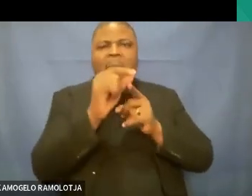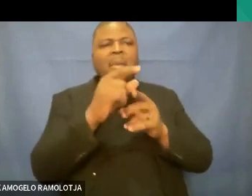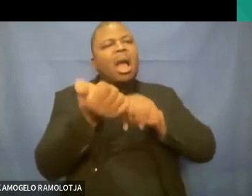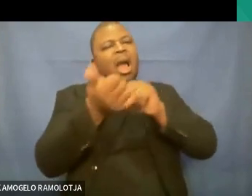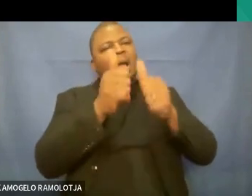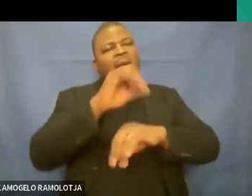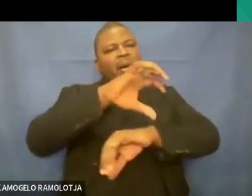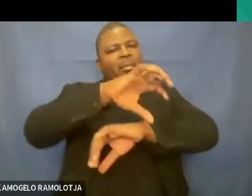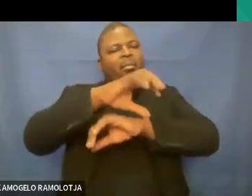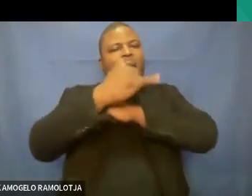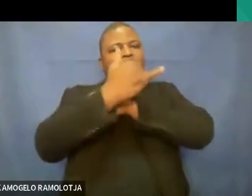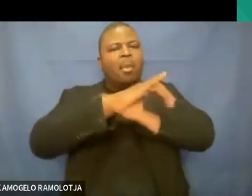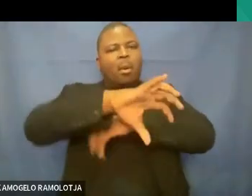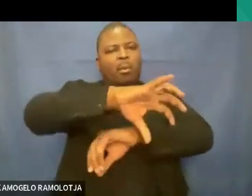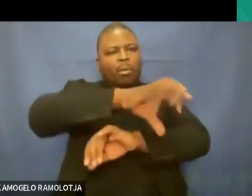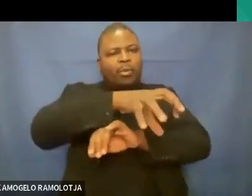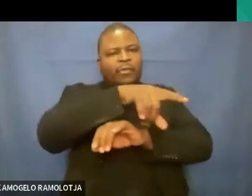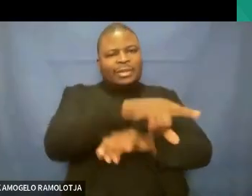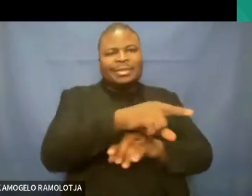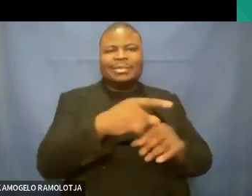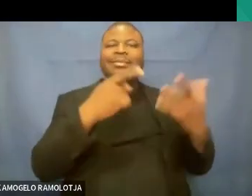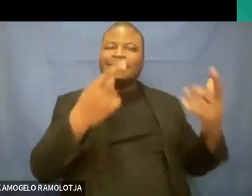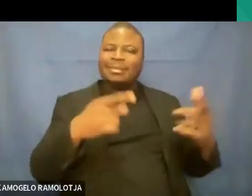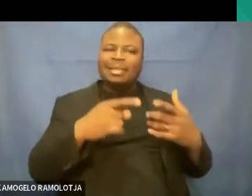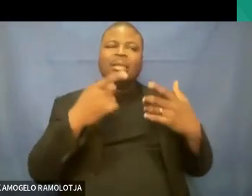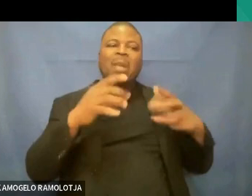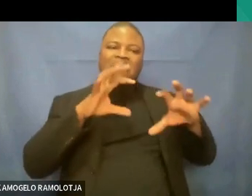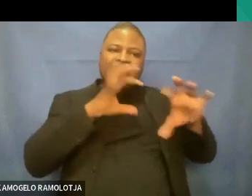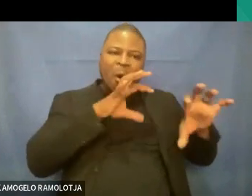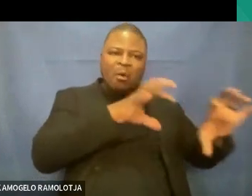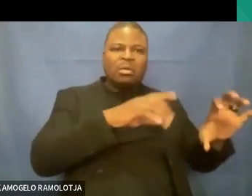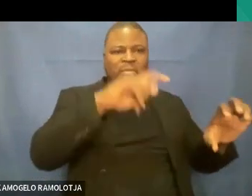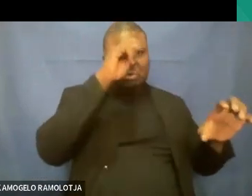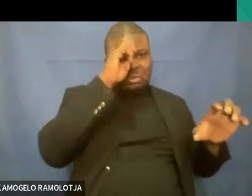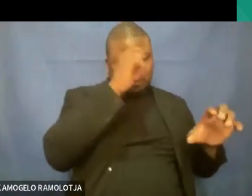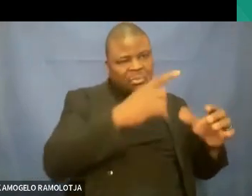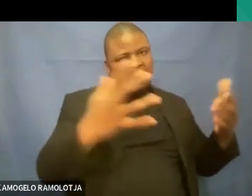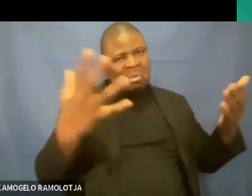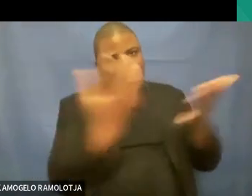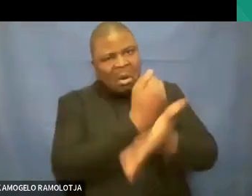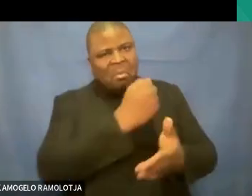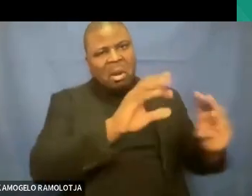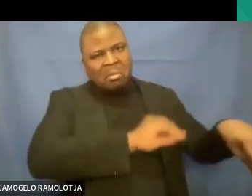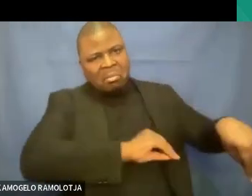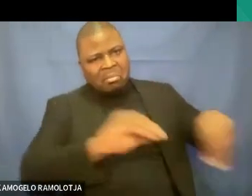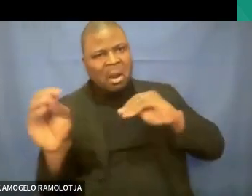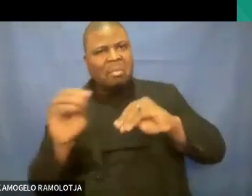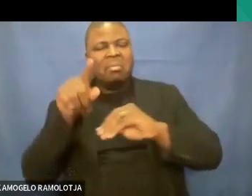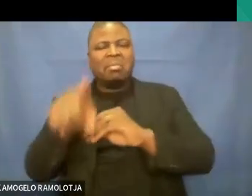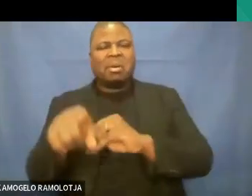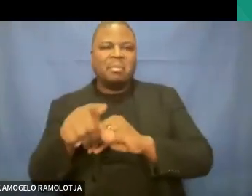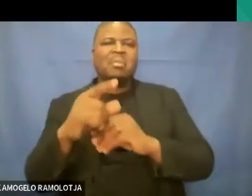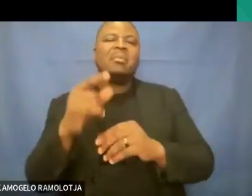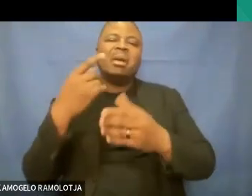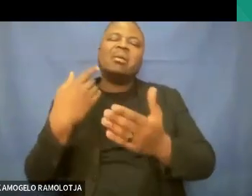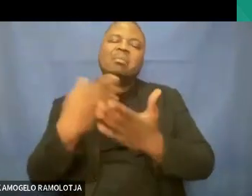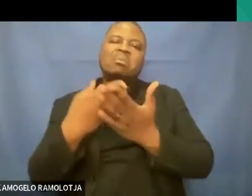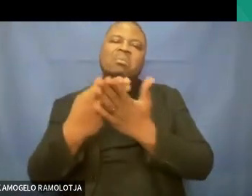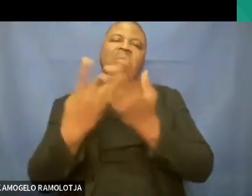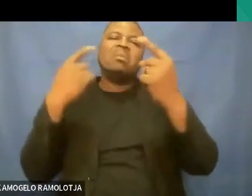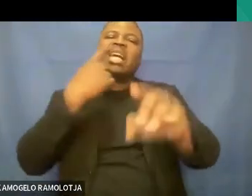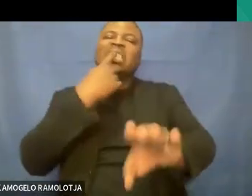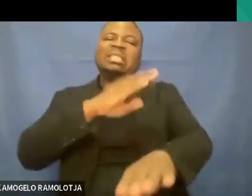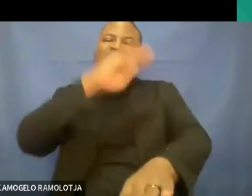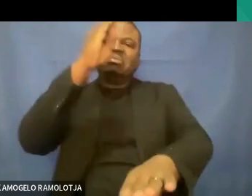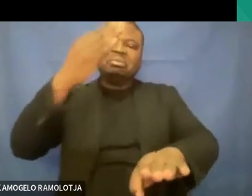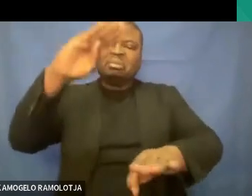of exploitation and abuse around issues of traditional circumcision, and some of the boys